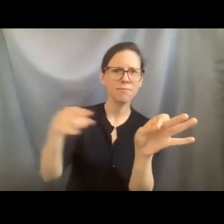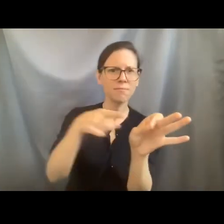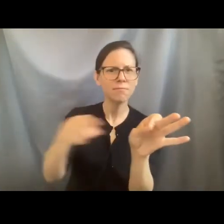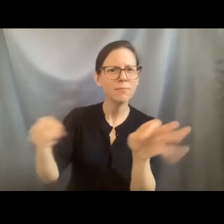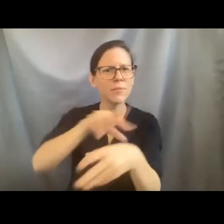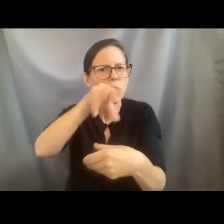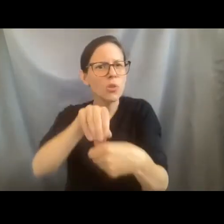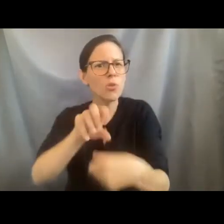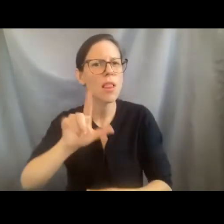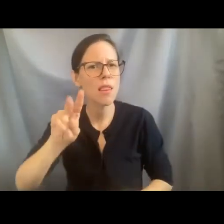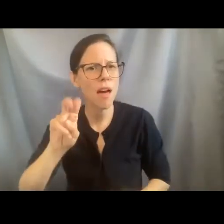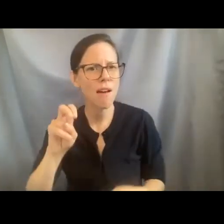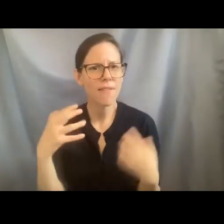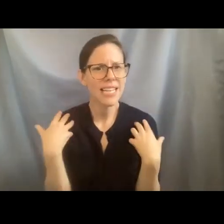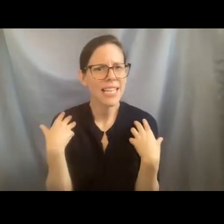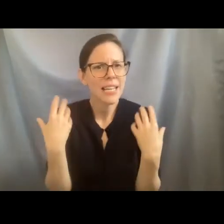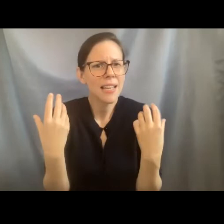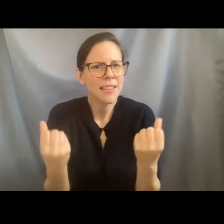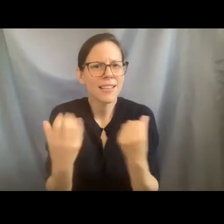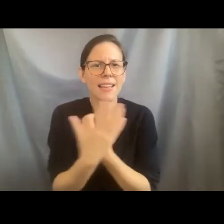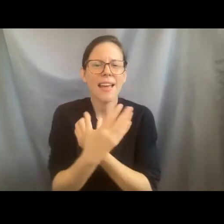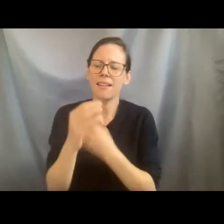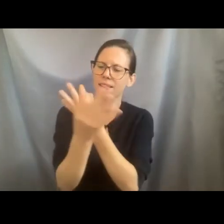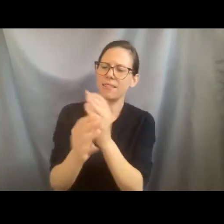with healing, and with liberation.